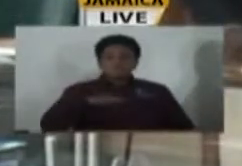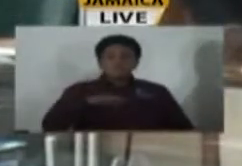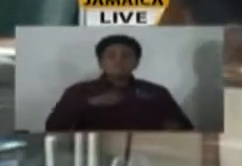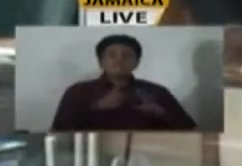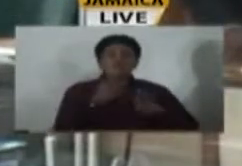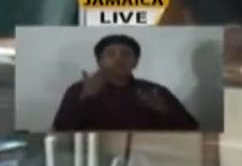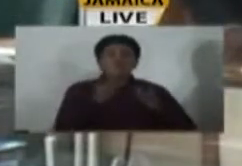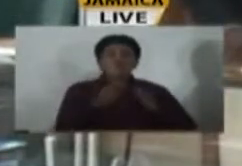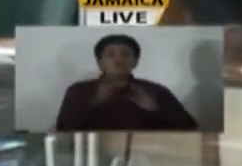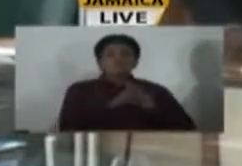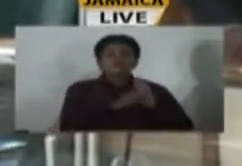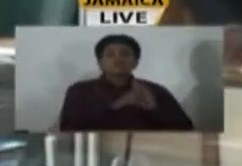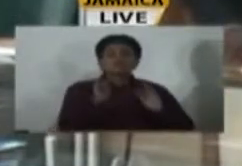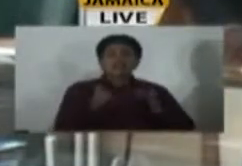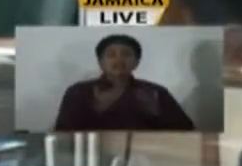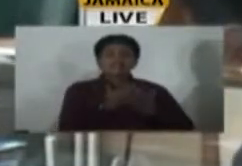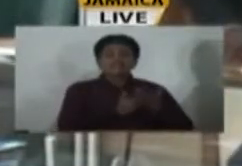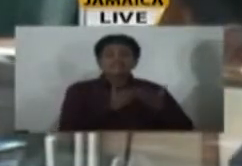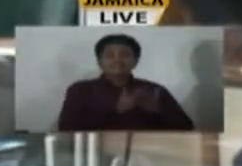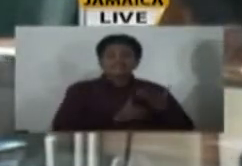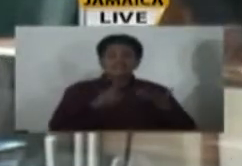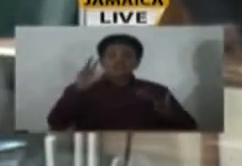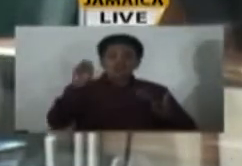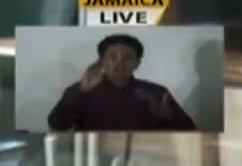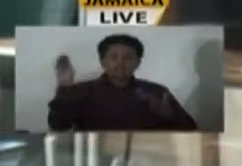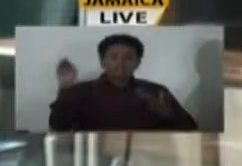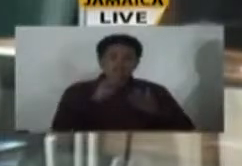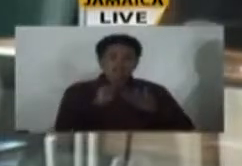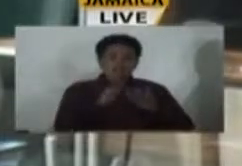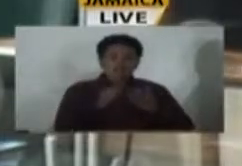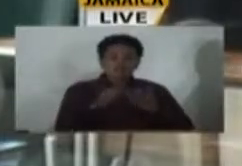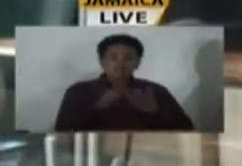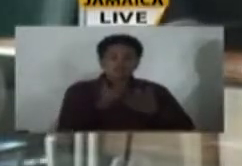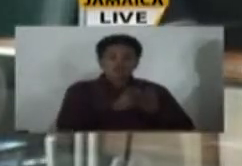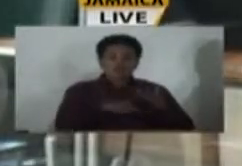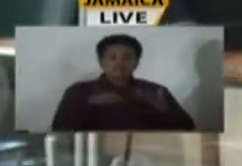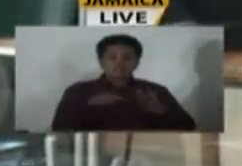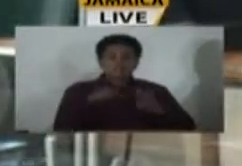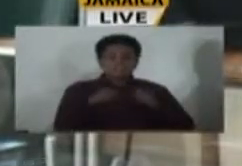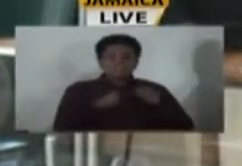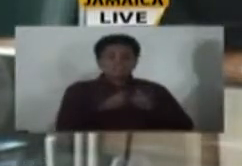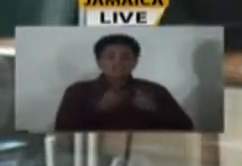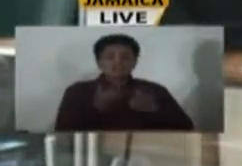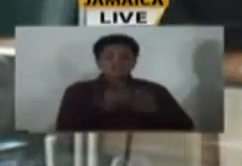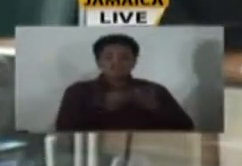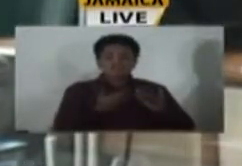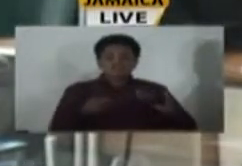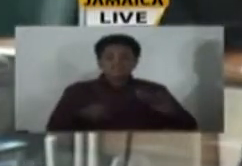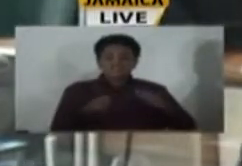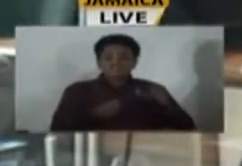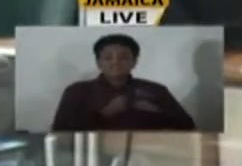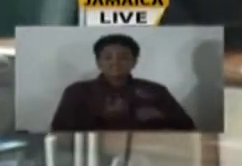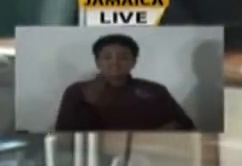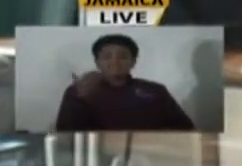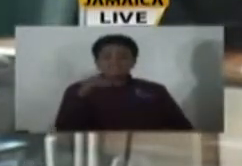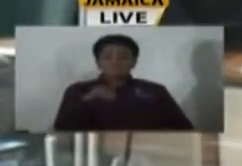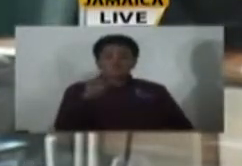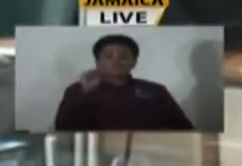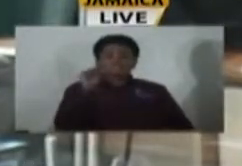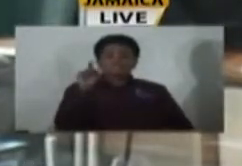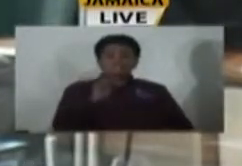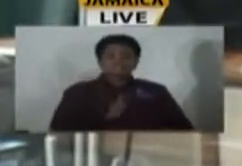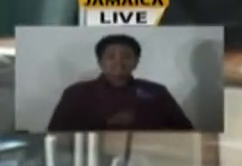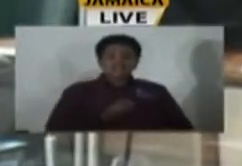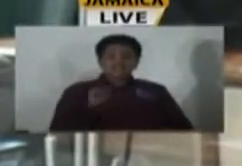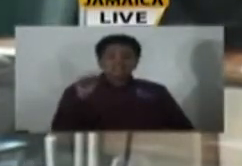policy that yielded the $30 billion of dividend resources this year? Let me tell you, 15,000 taxi drivers,